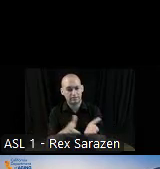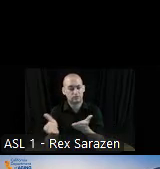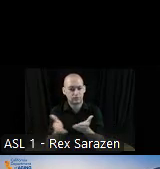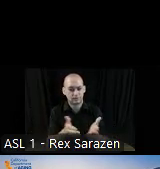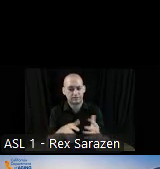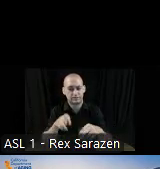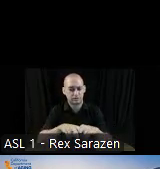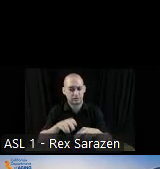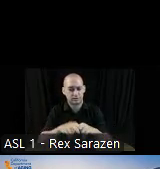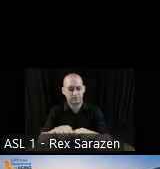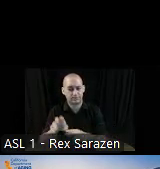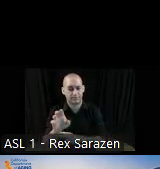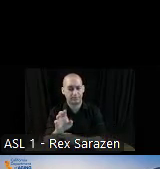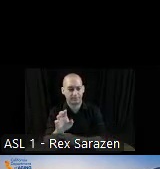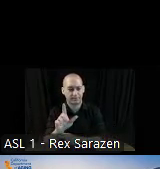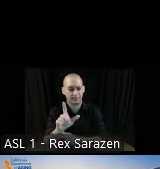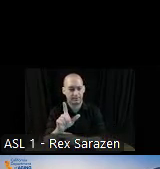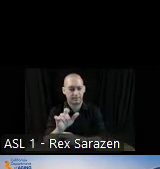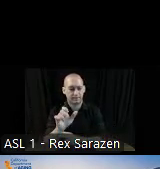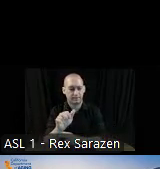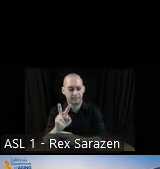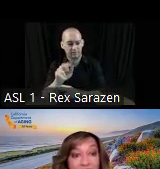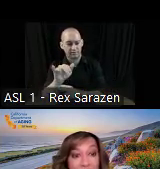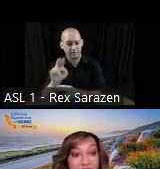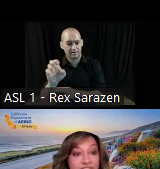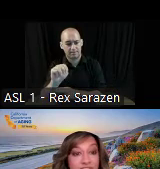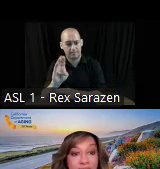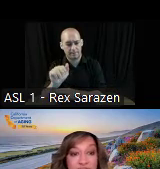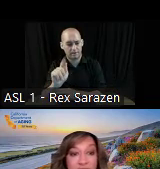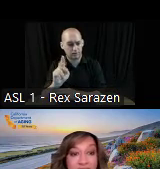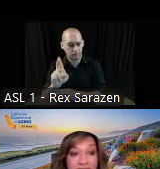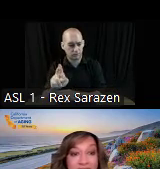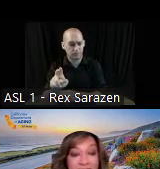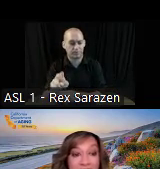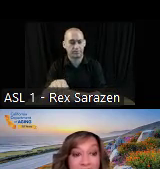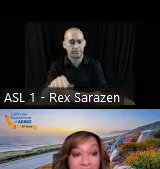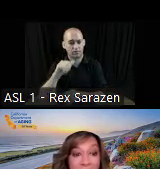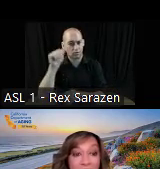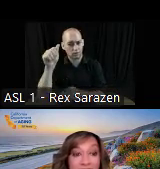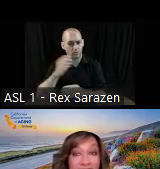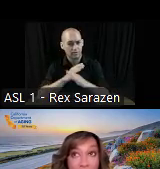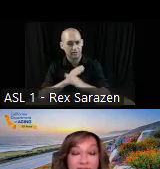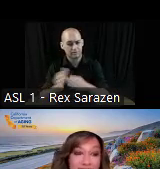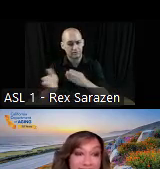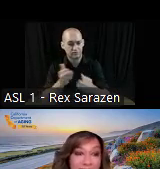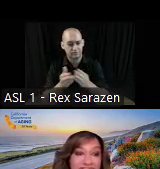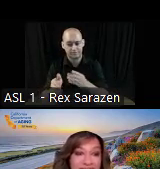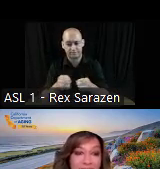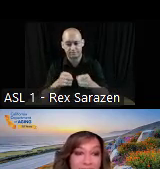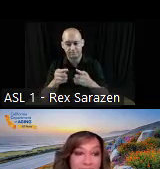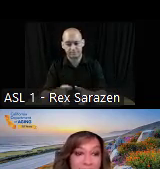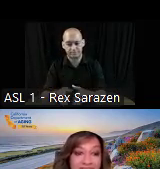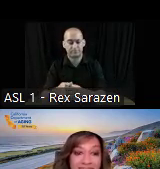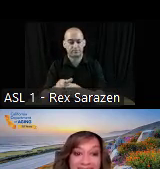Mabaku, our Adult Protective Services Chair, Akili Saron, and our Conservatorship Chair and our Stakeholder